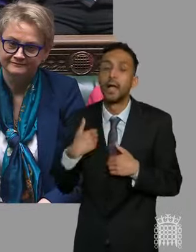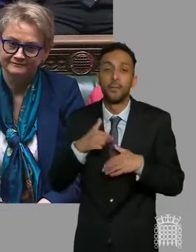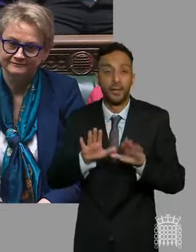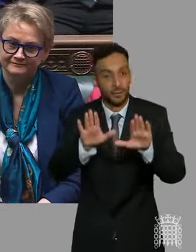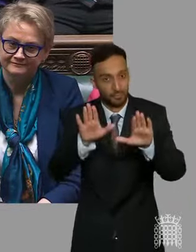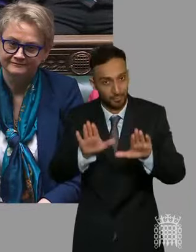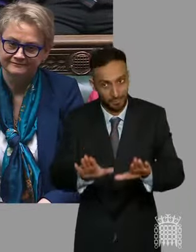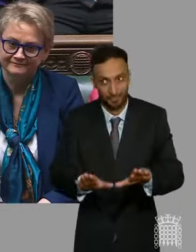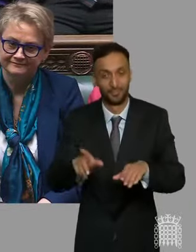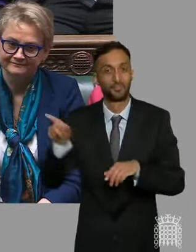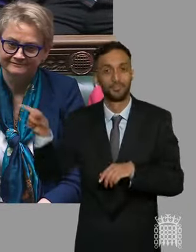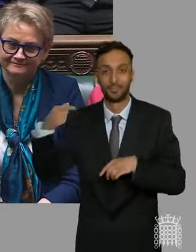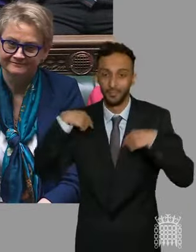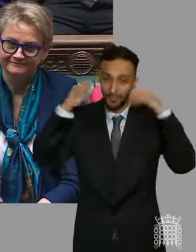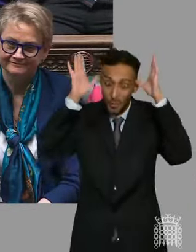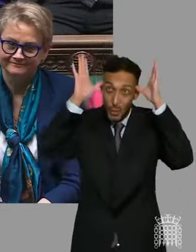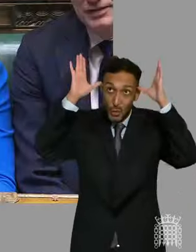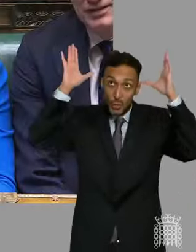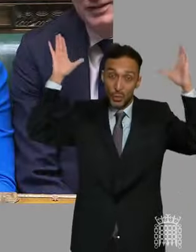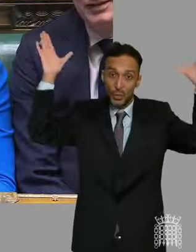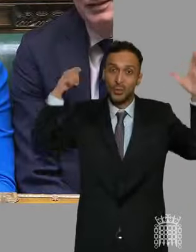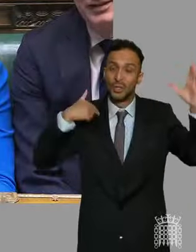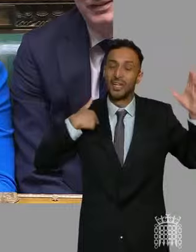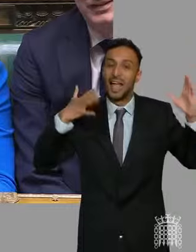didn't feature in my thinking at all.